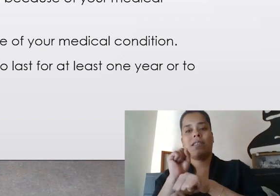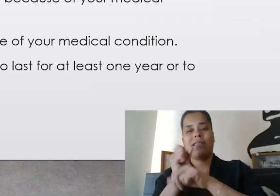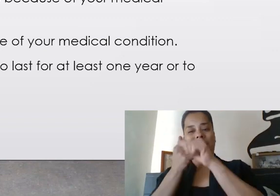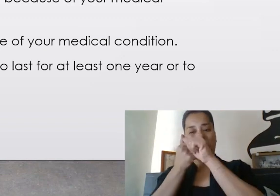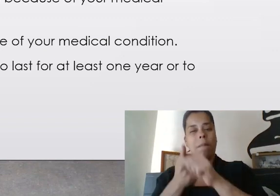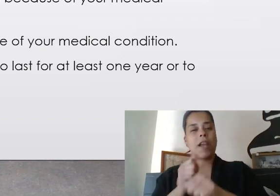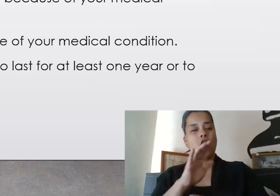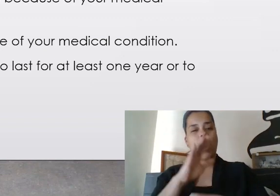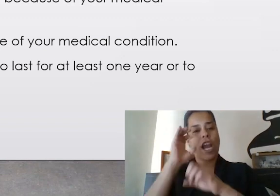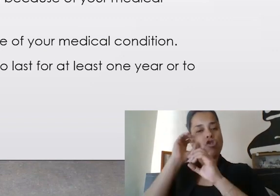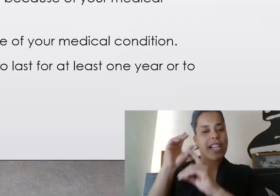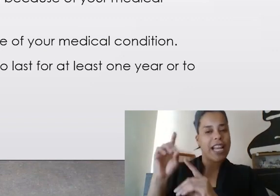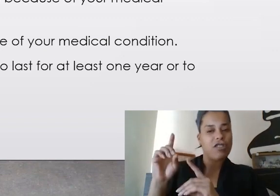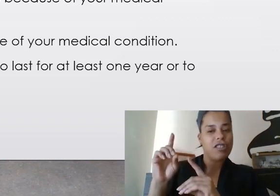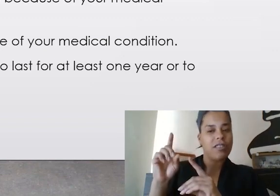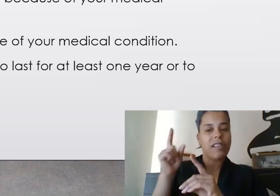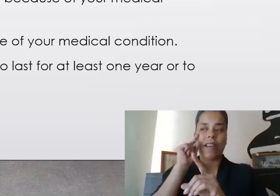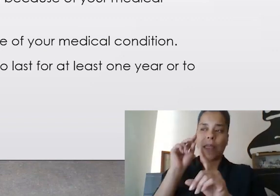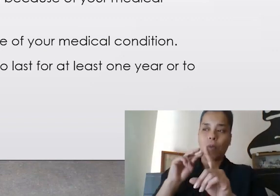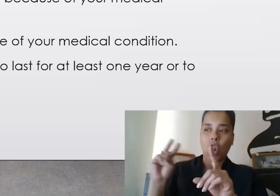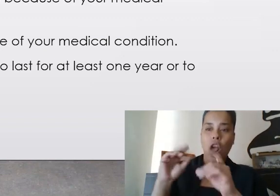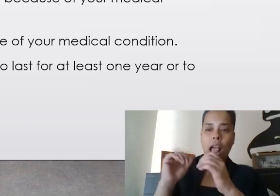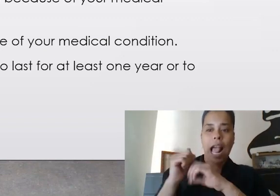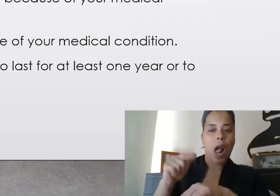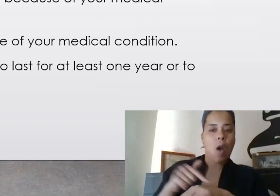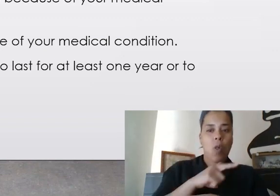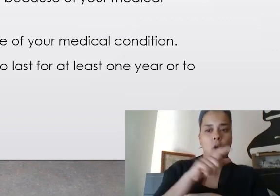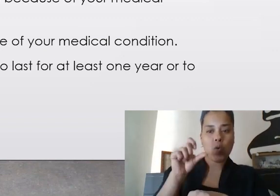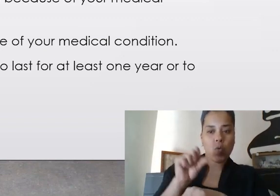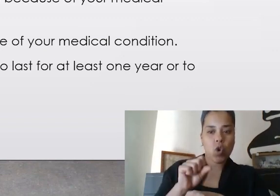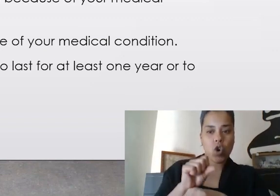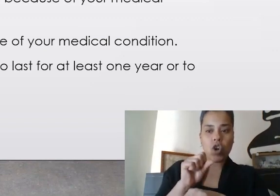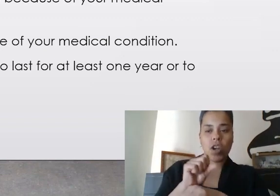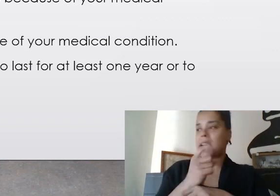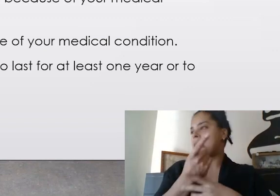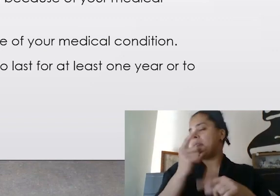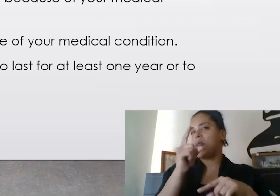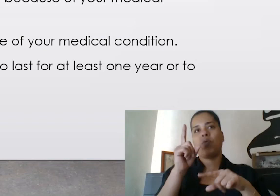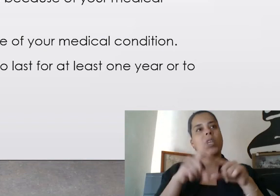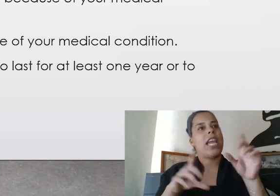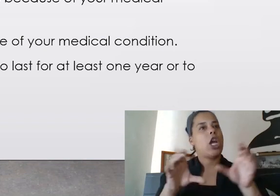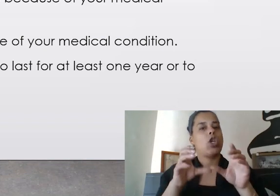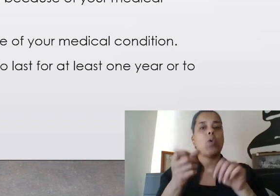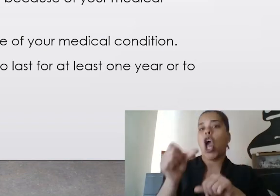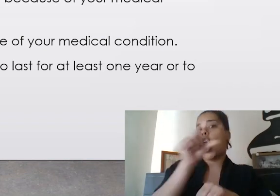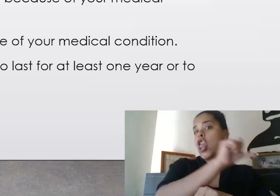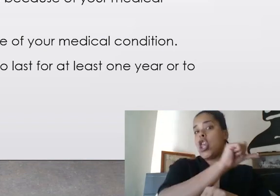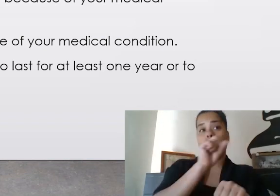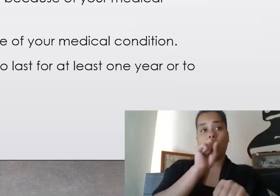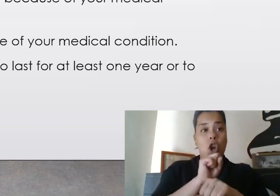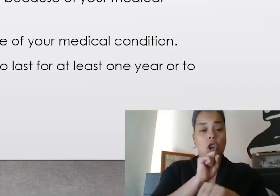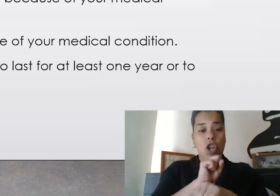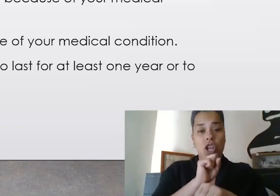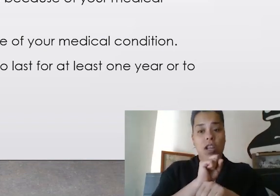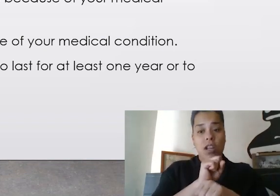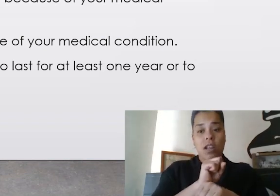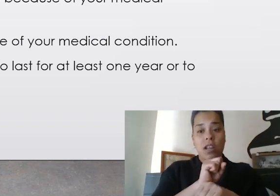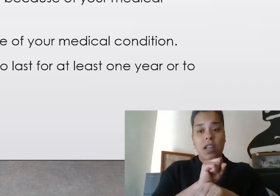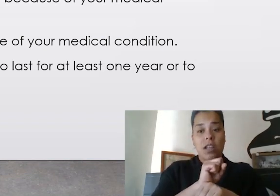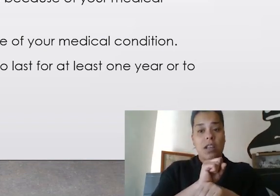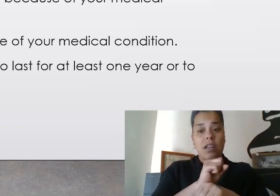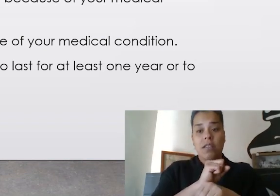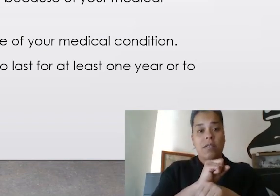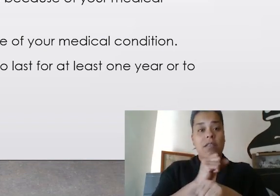your educational experience, and you cannot do any other work under